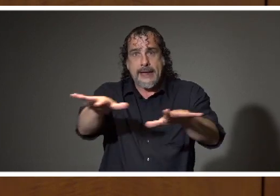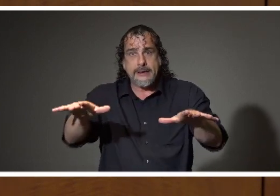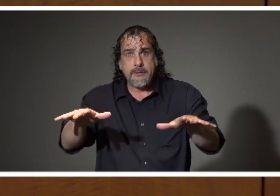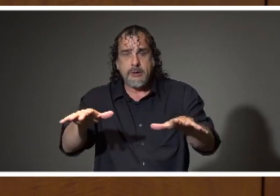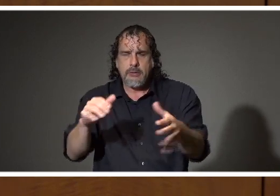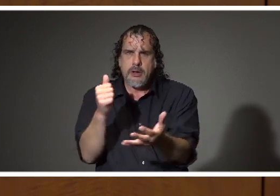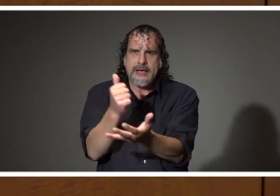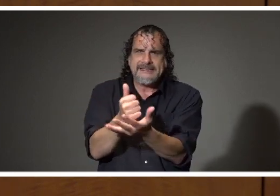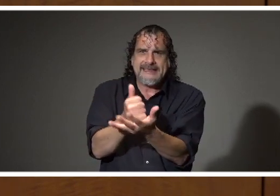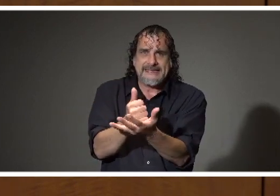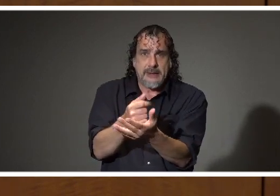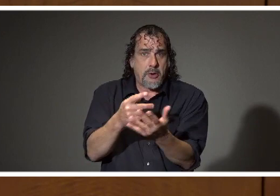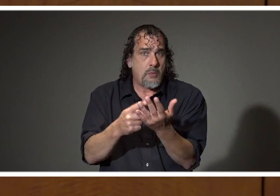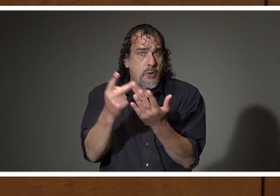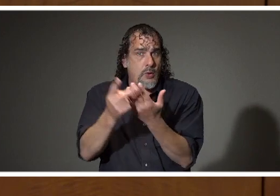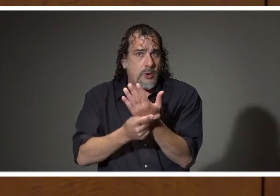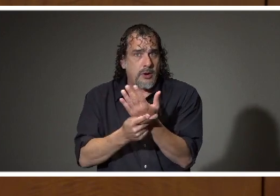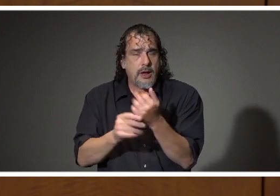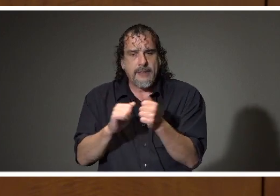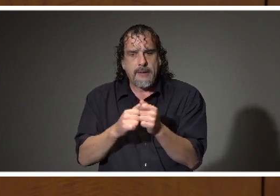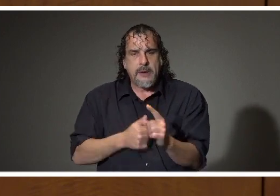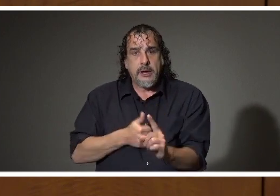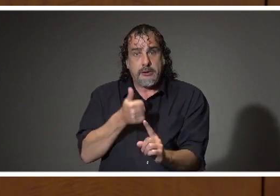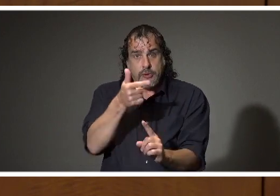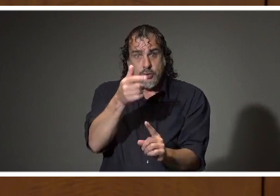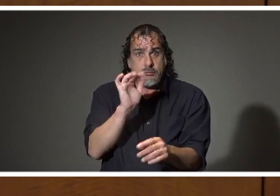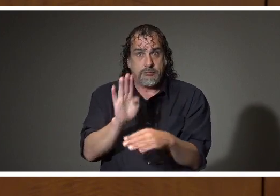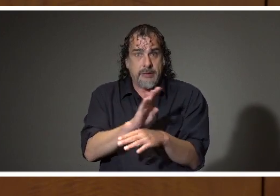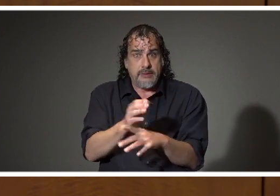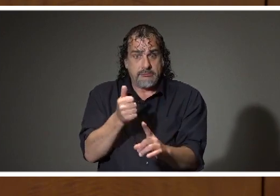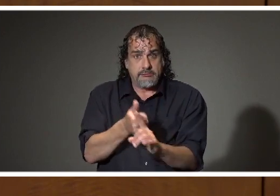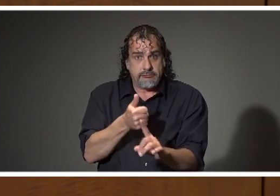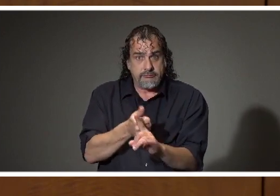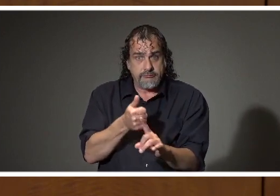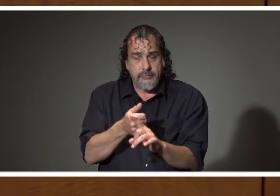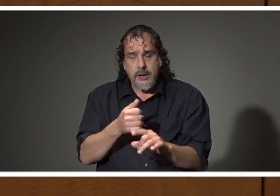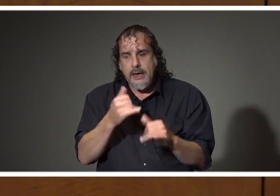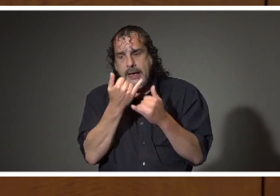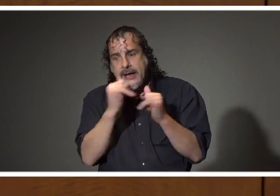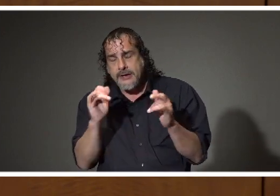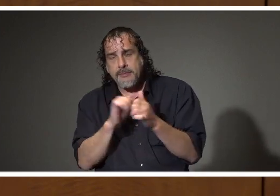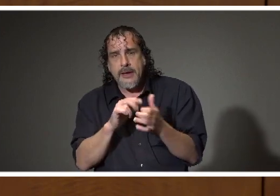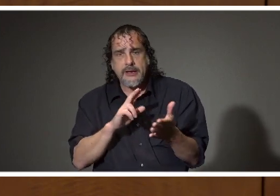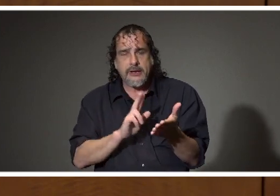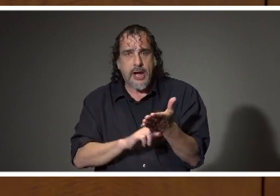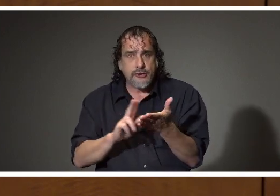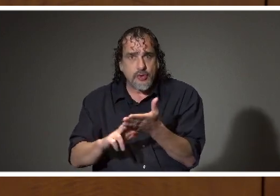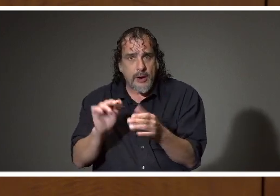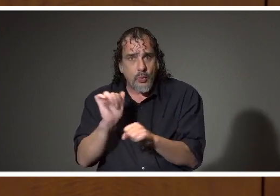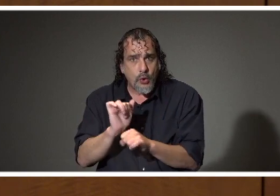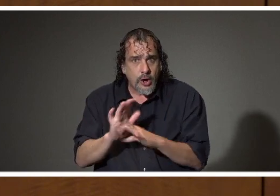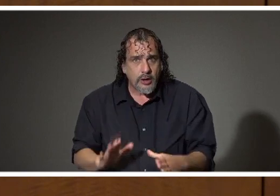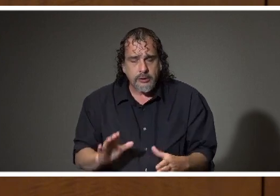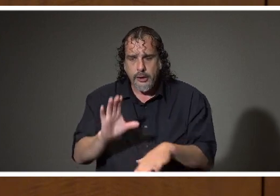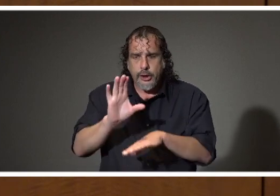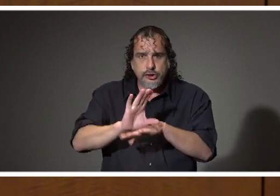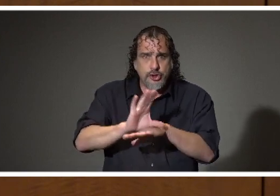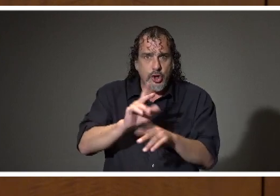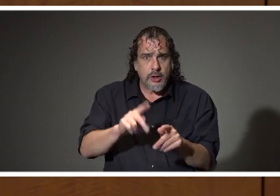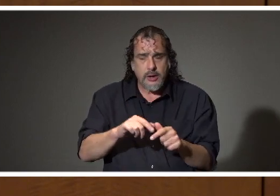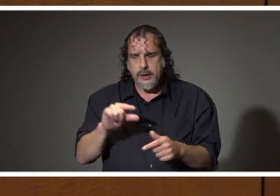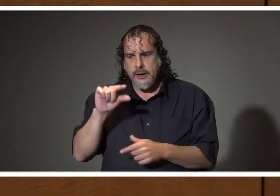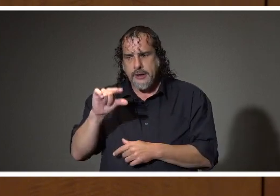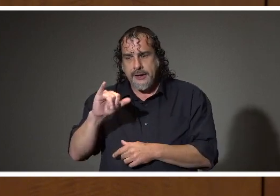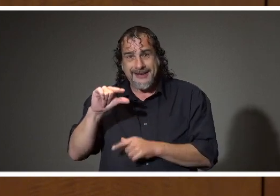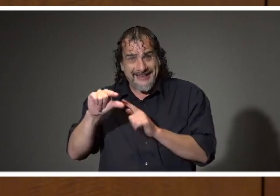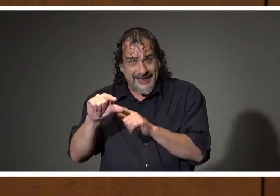Program. That means that self-employed Mississippians, independent contractors, church employees, gig economy workers,